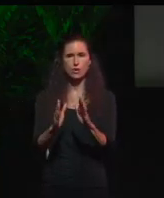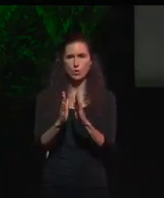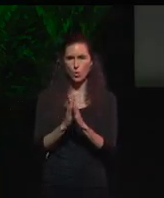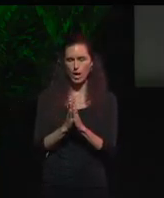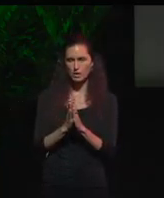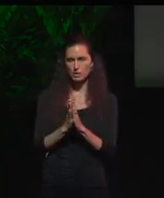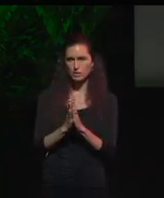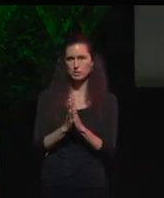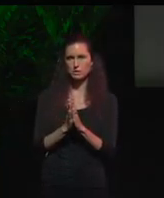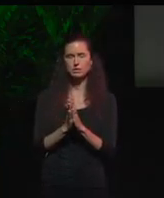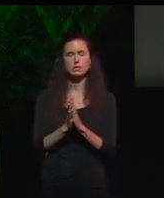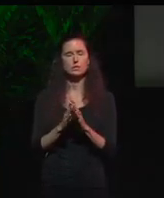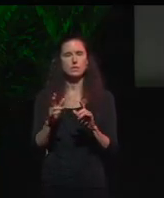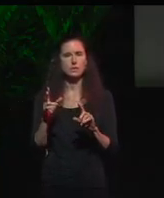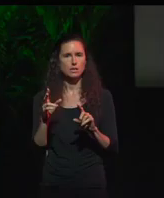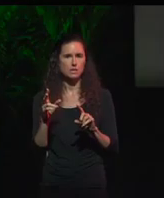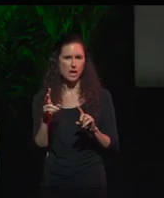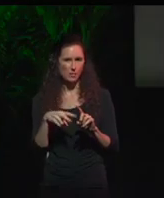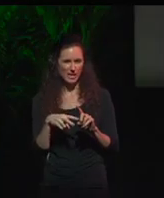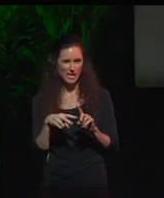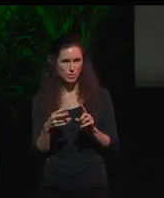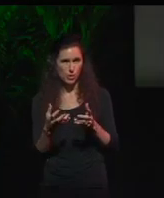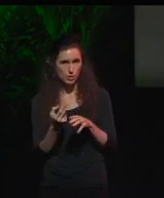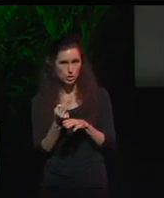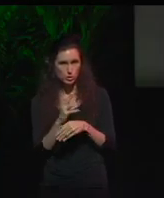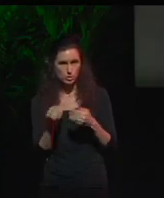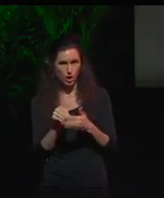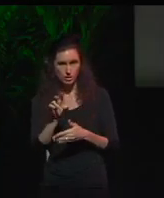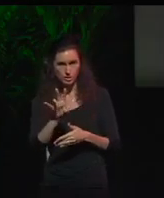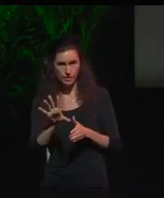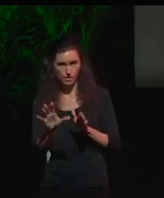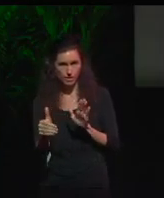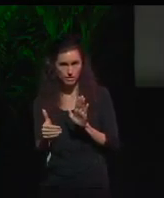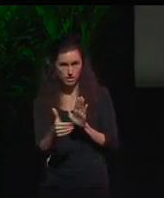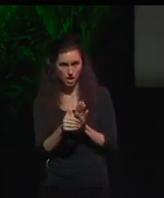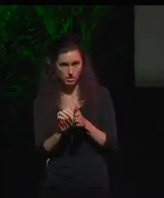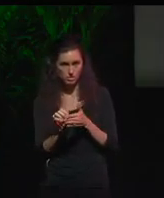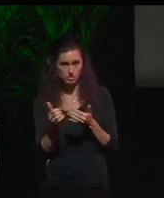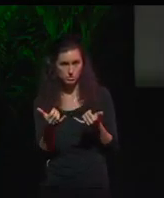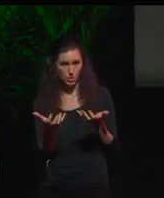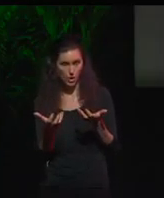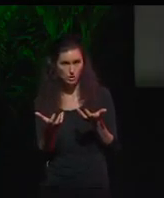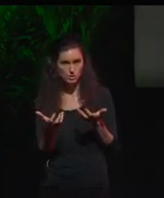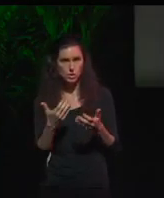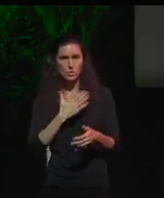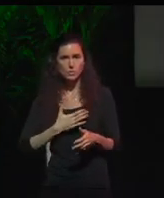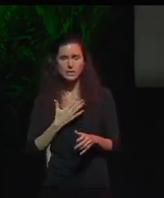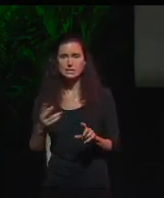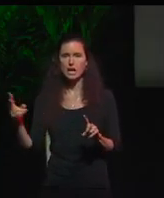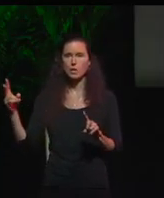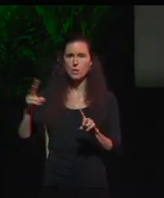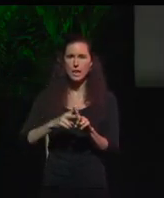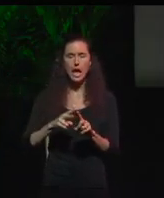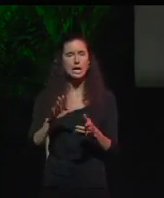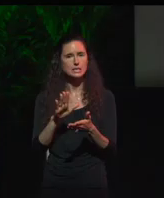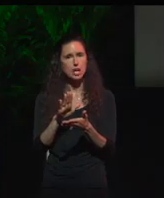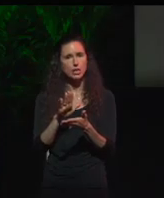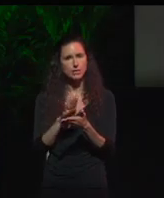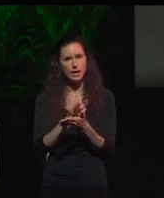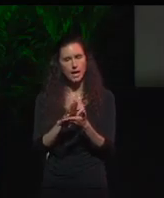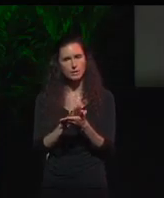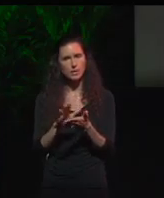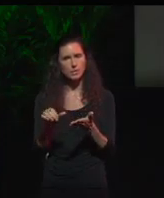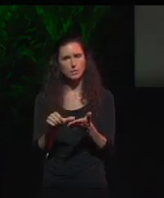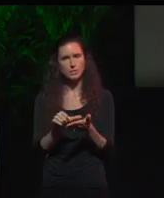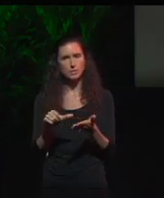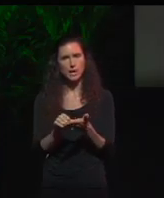in applications for virtual conferences. We want to use all $75,000 this year. So please apply. It's on the Academy page.